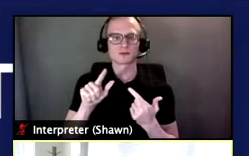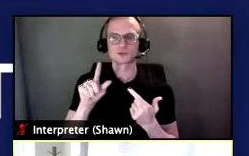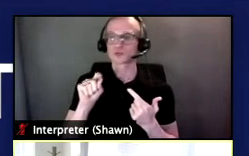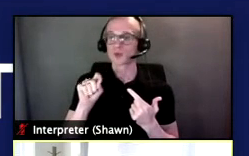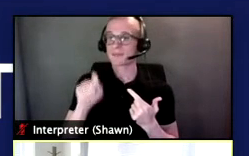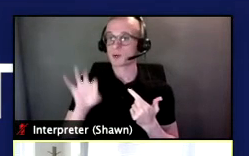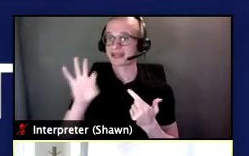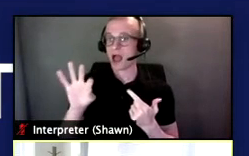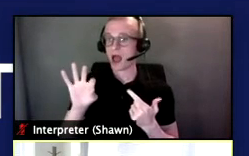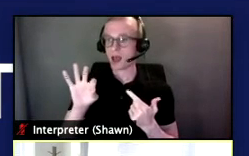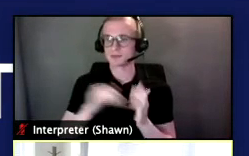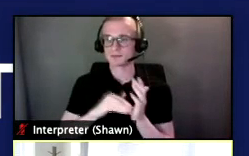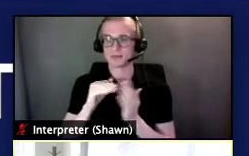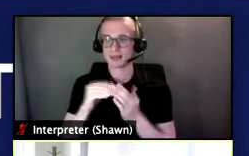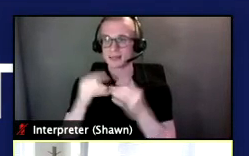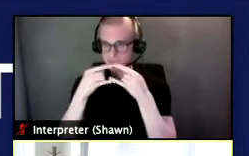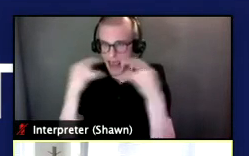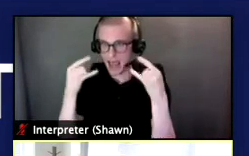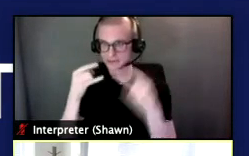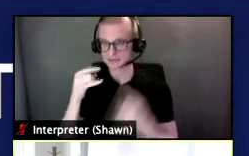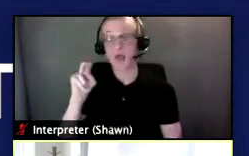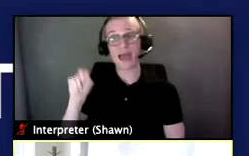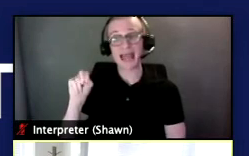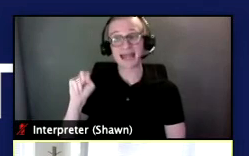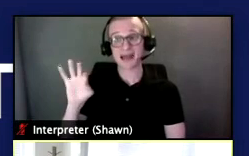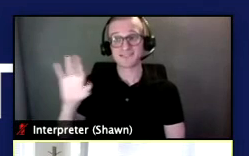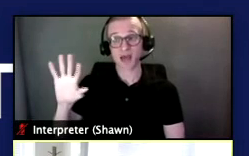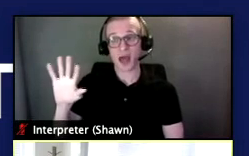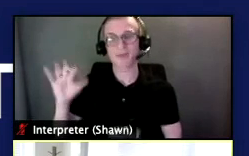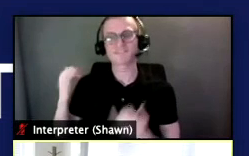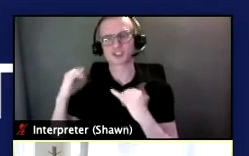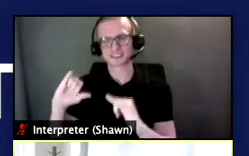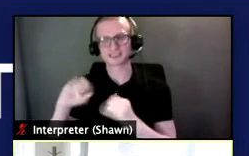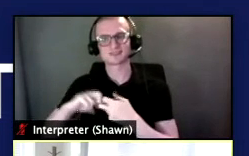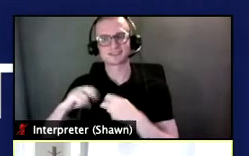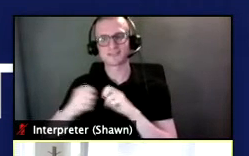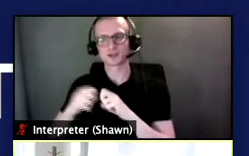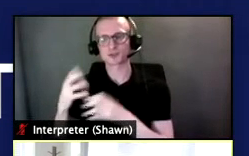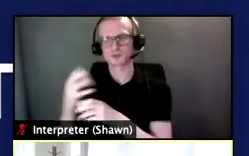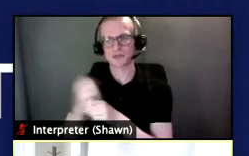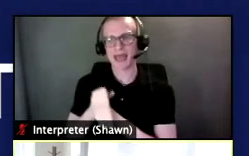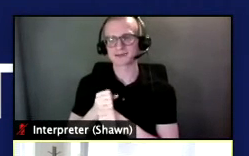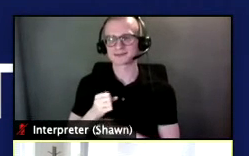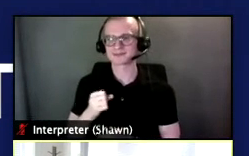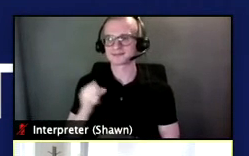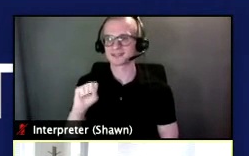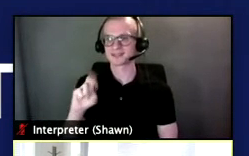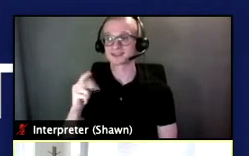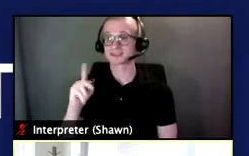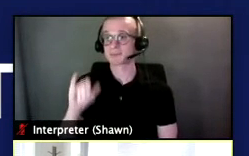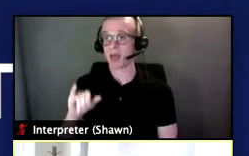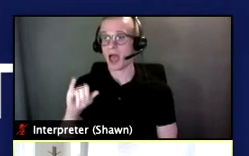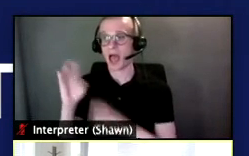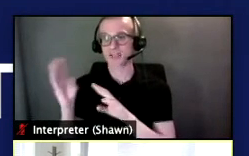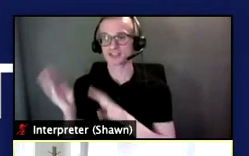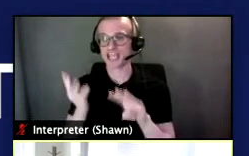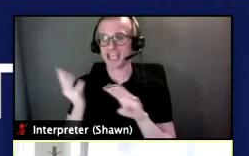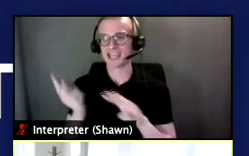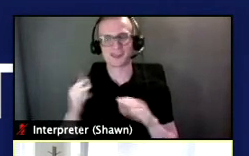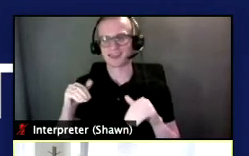the N95 masks are still very difficult to get. The supply chain is, has not caught up to the